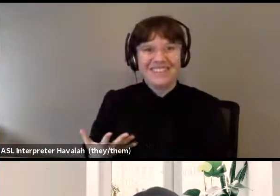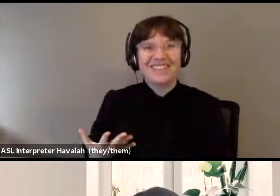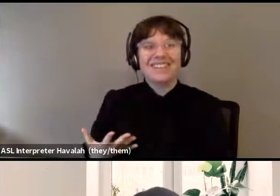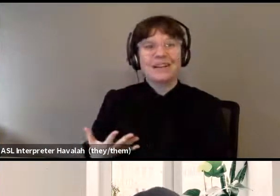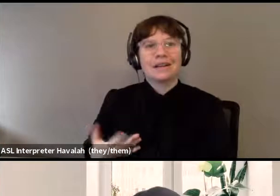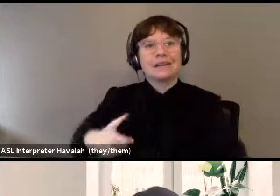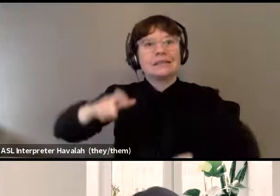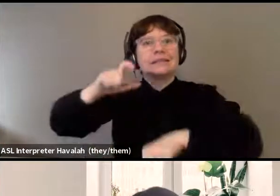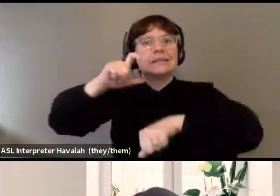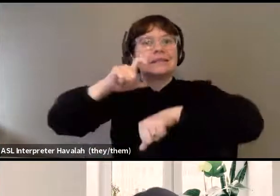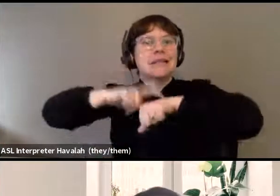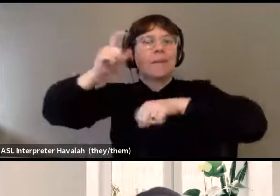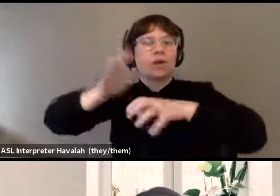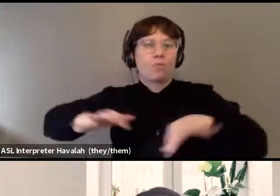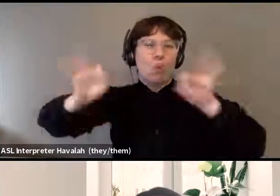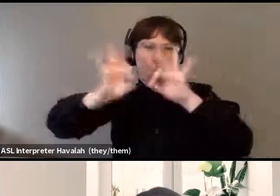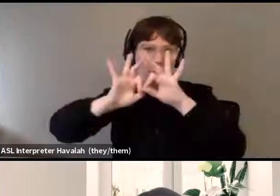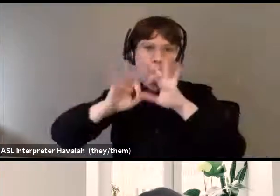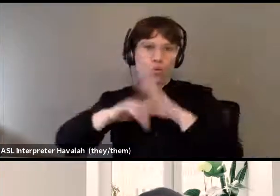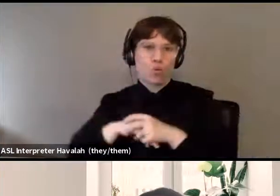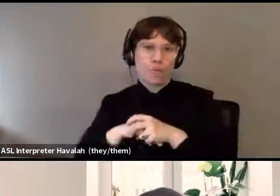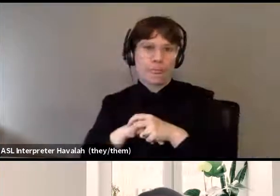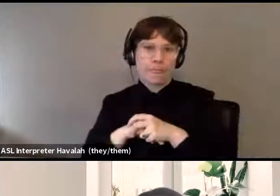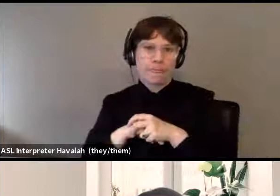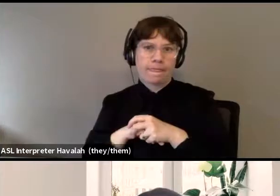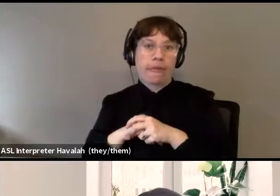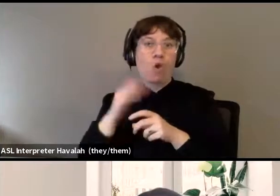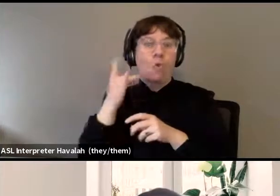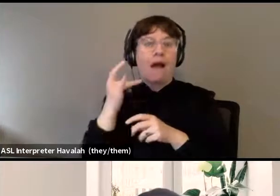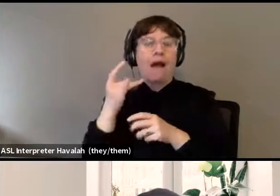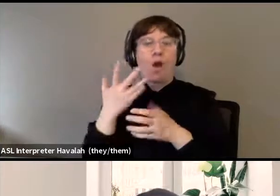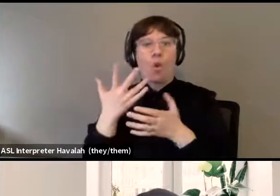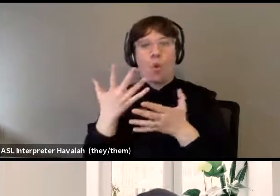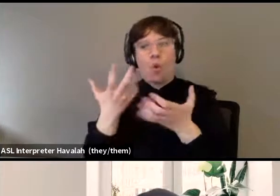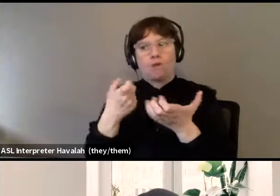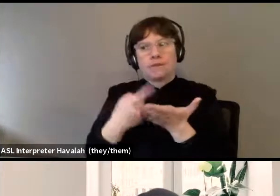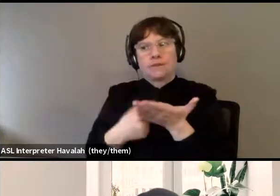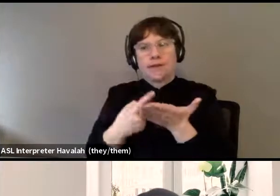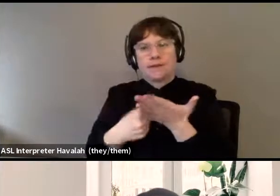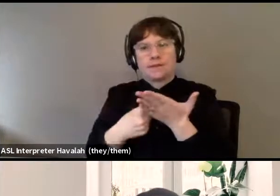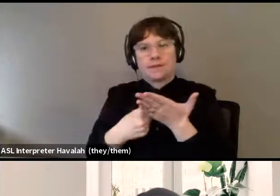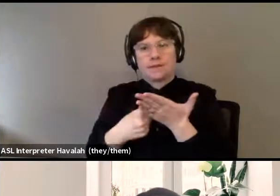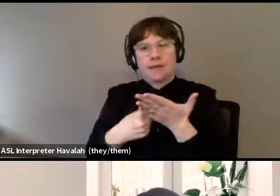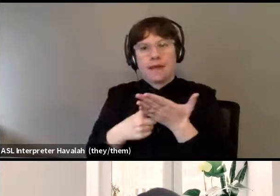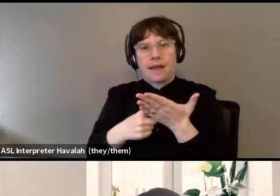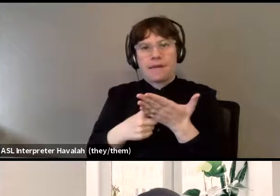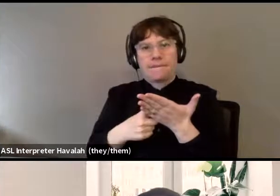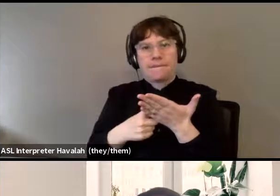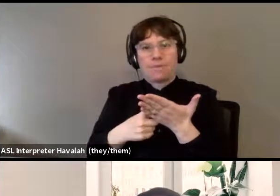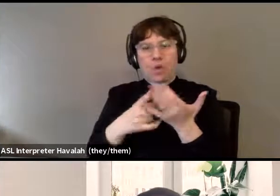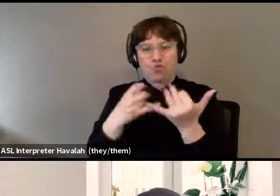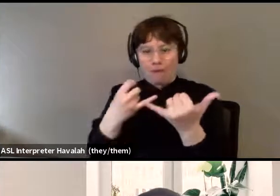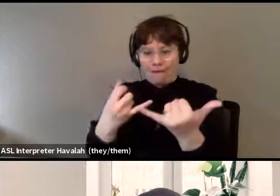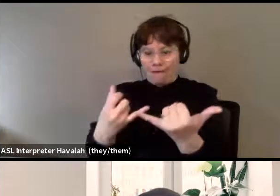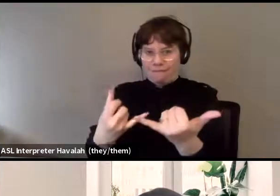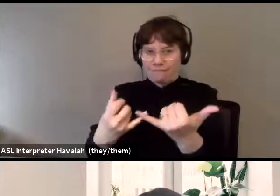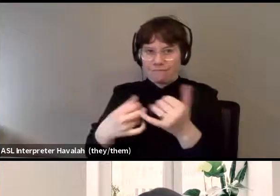everything. And I think one of the reasons I wanted to have this talk is because we are at a